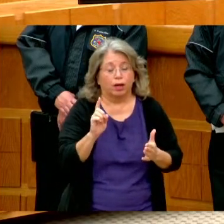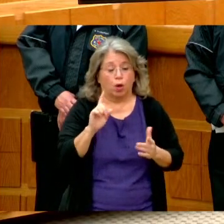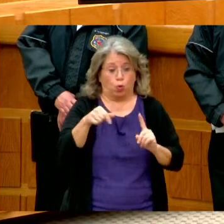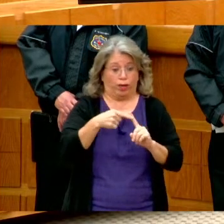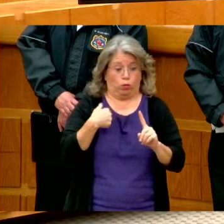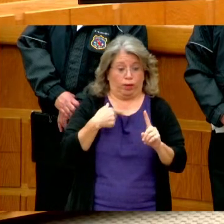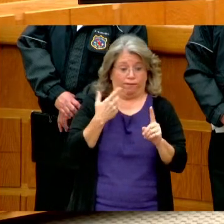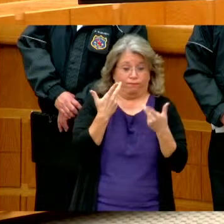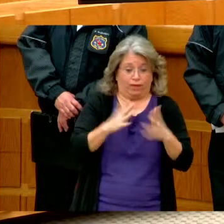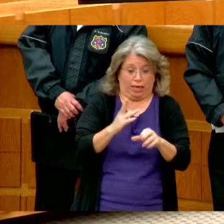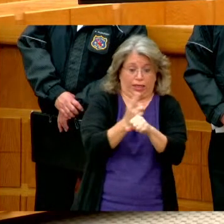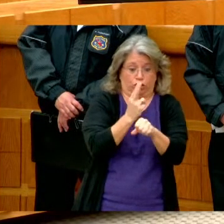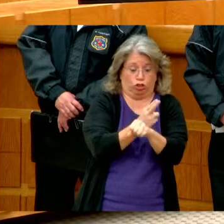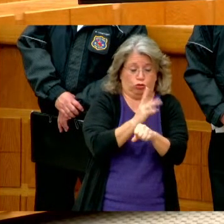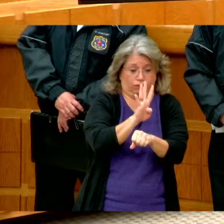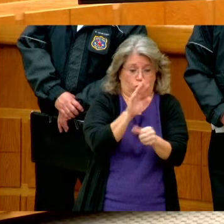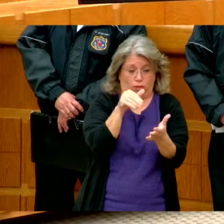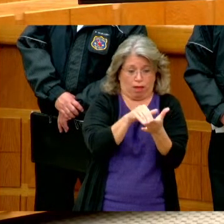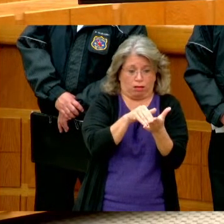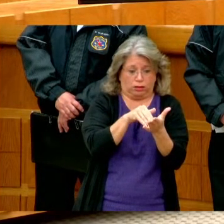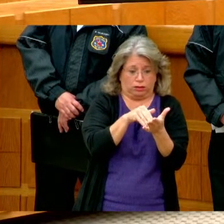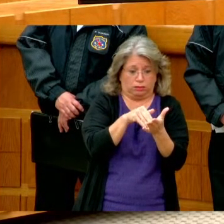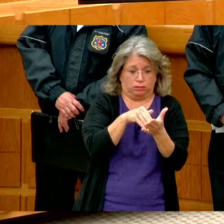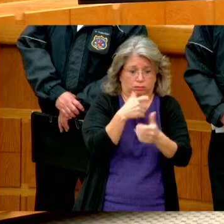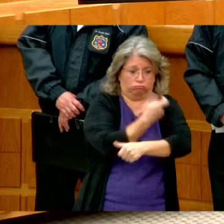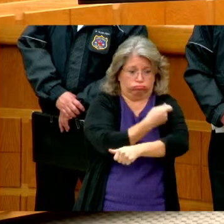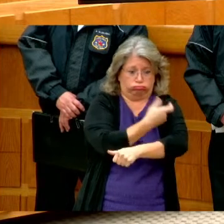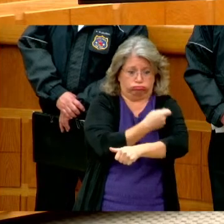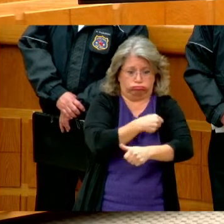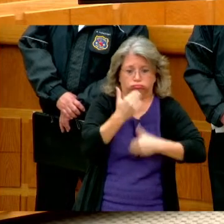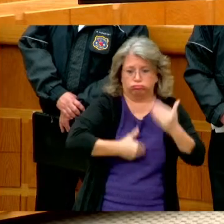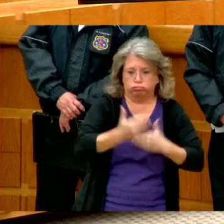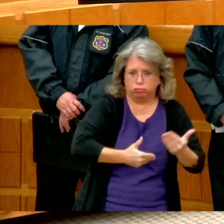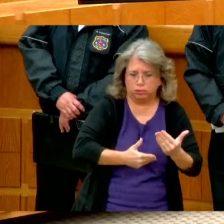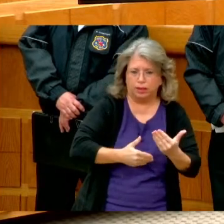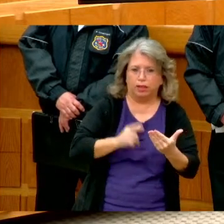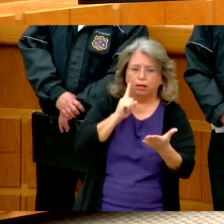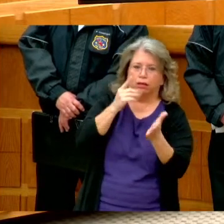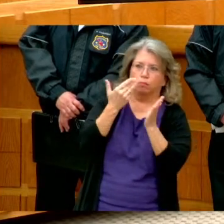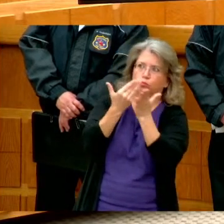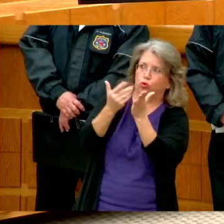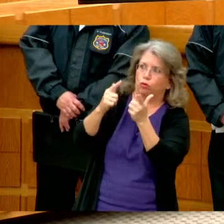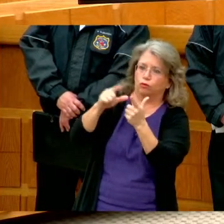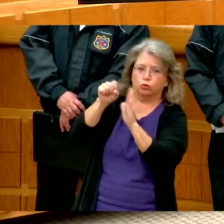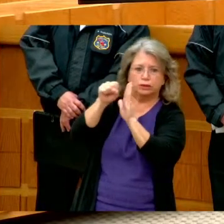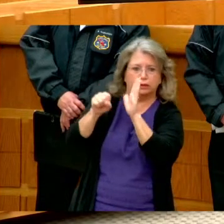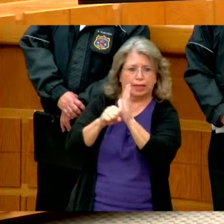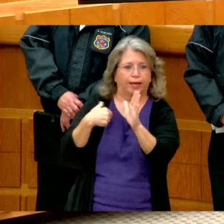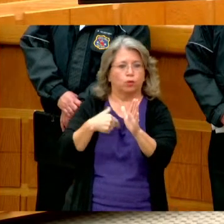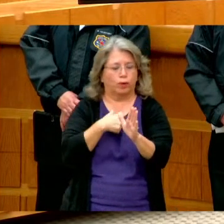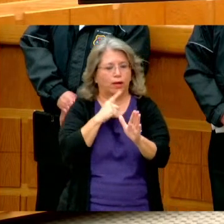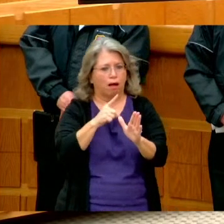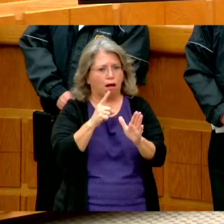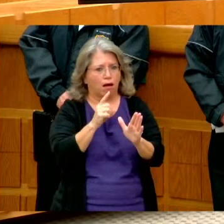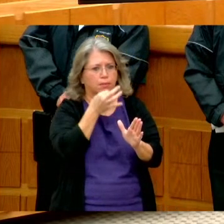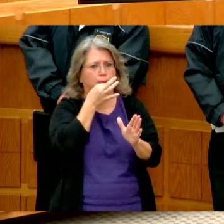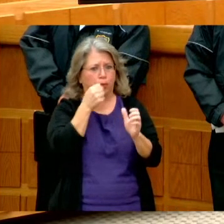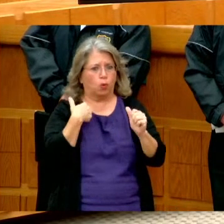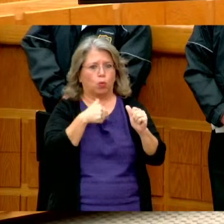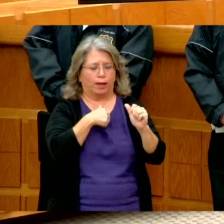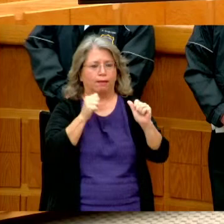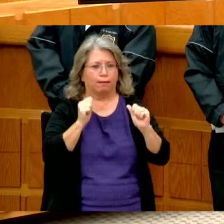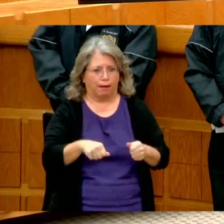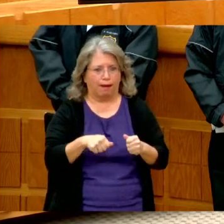that we are efficient, swift, and competent, we will have standing to ask for the next 4,000 to